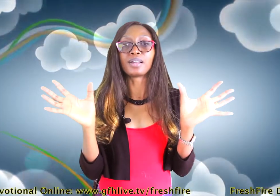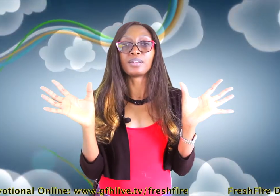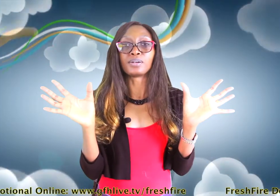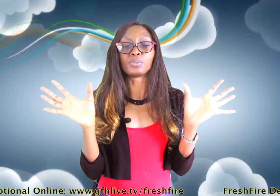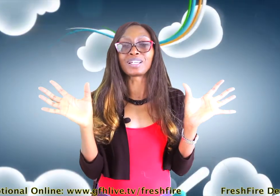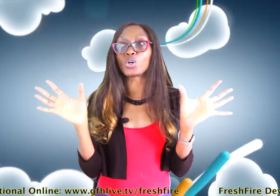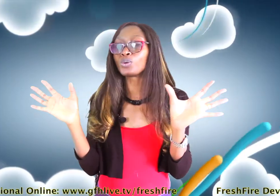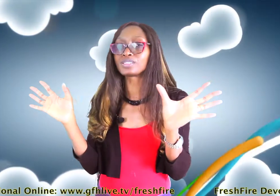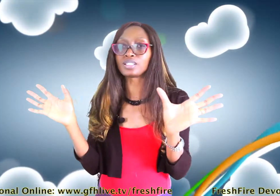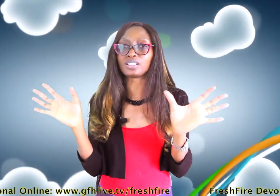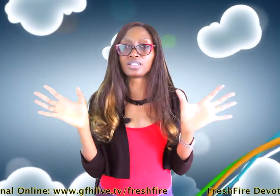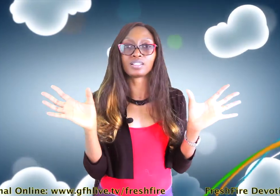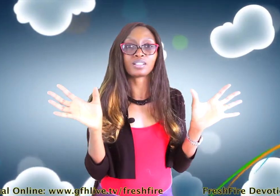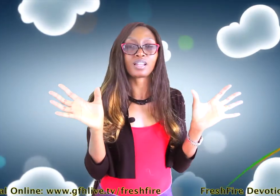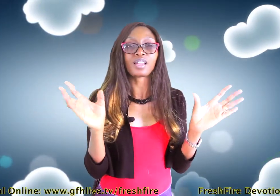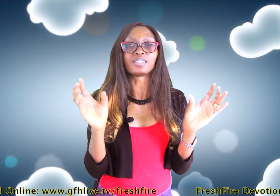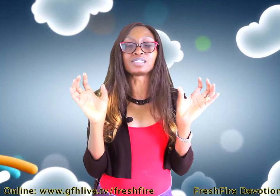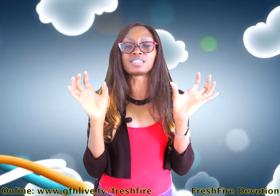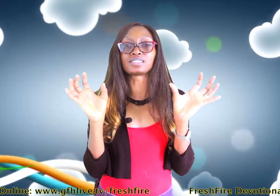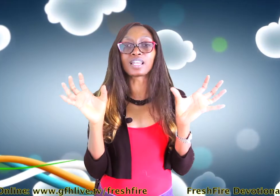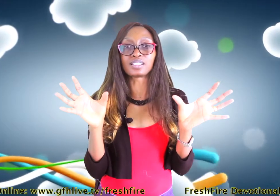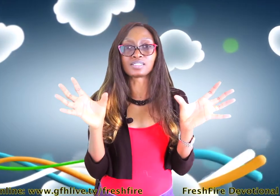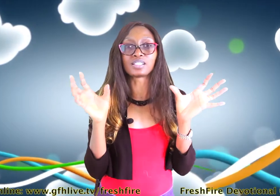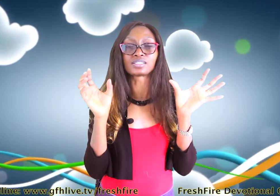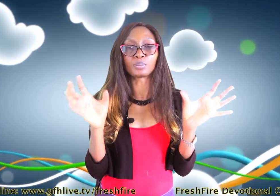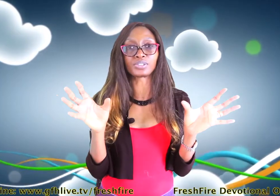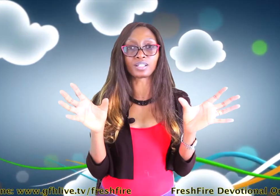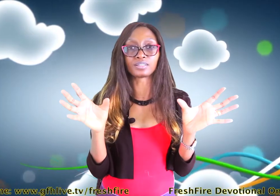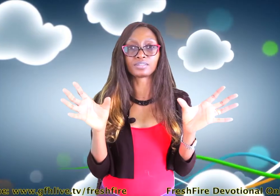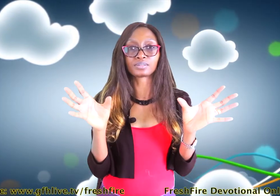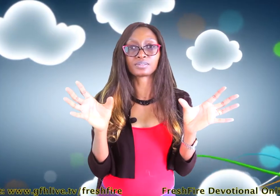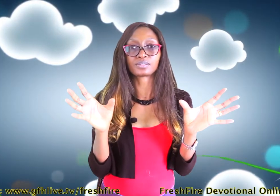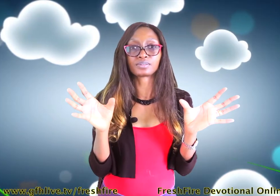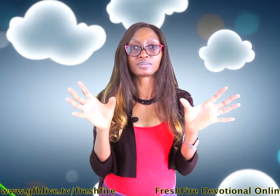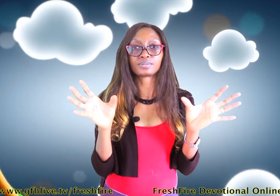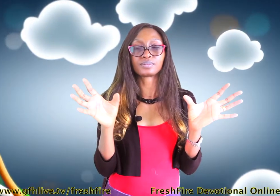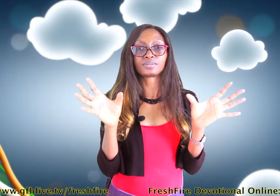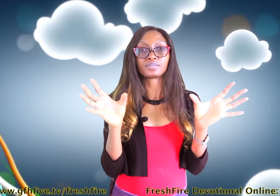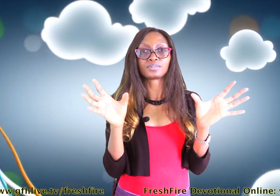that we can all see that says something.